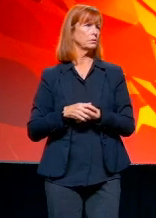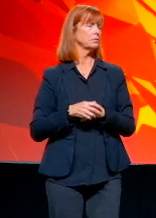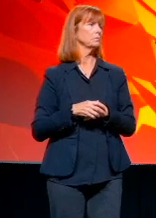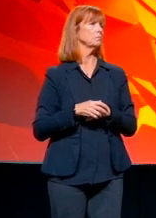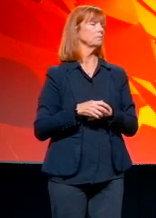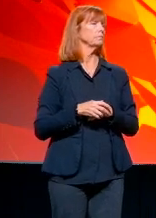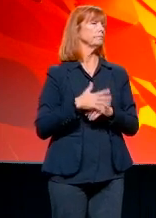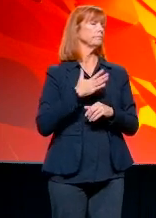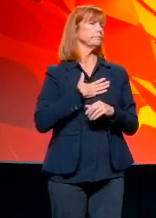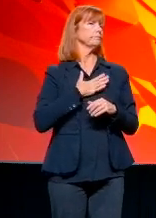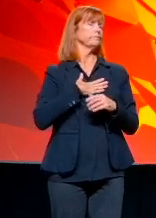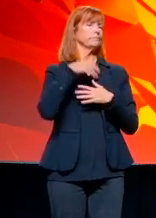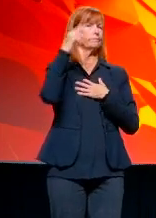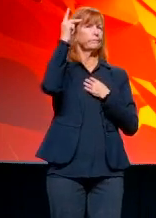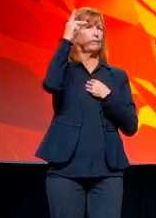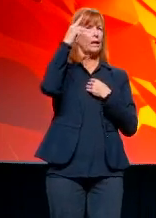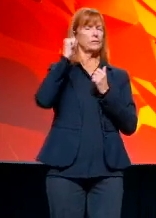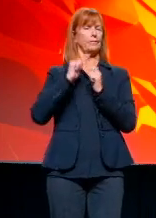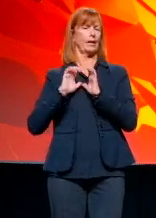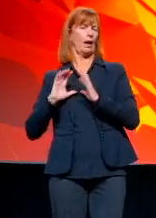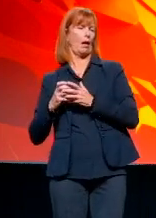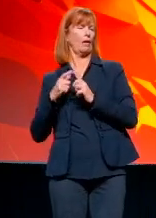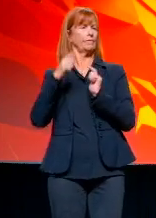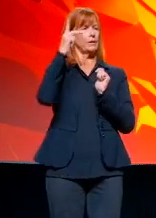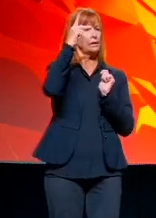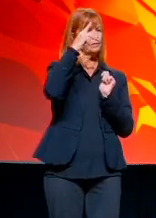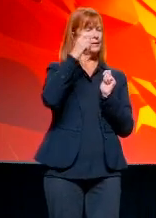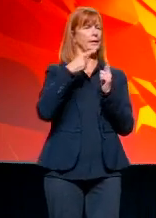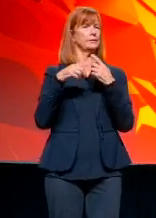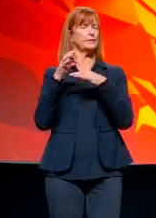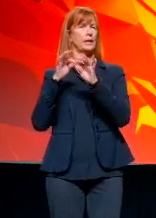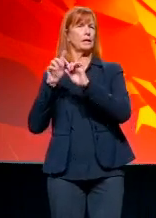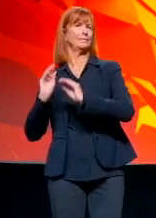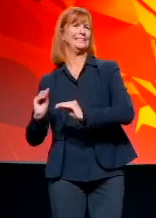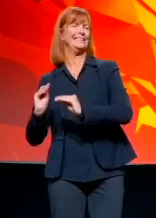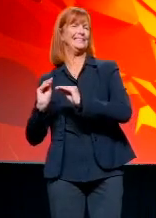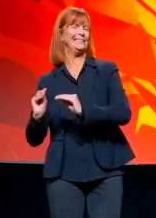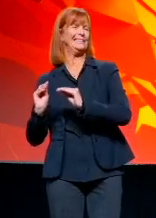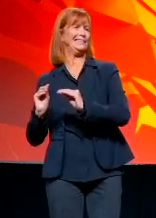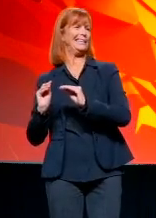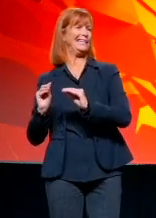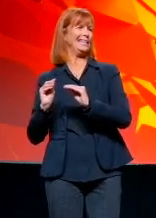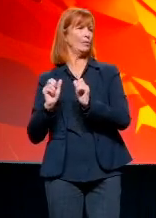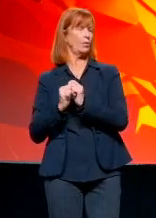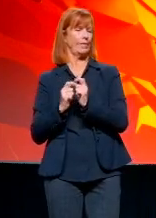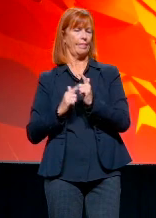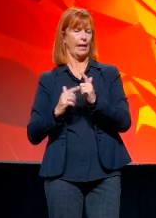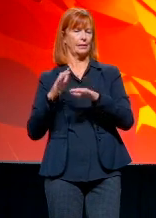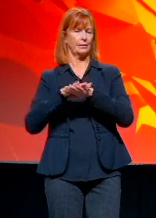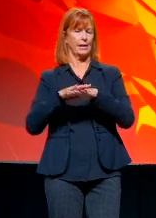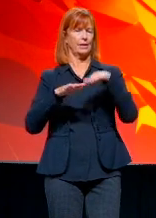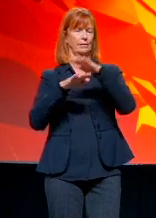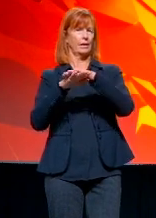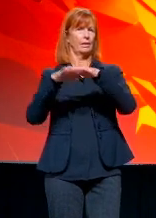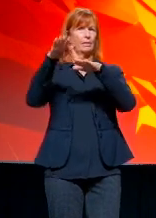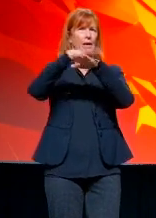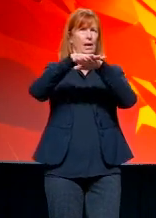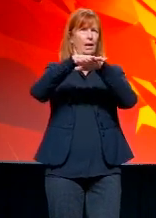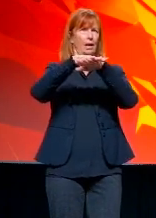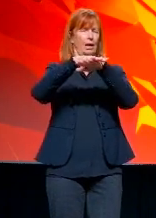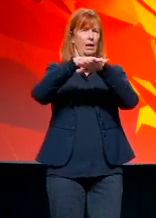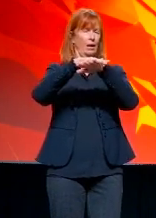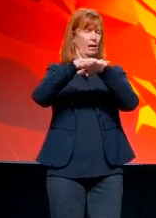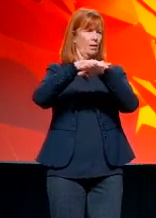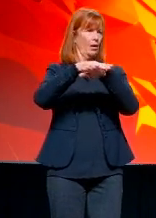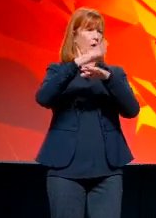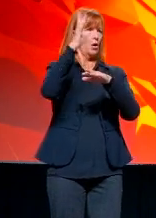idea or our philosophy is rather than picking size, picking our favorite across the three layers of a hierarchy, why don't we find ways to learn across